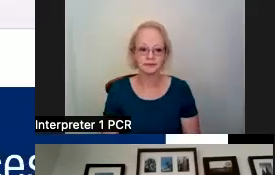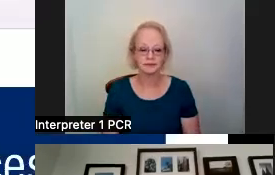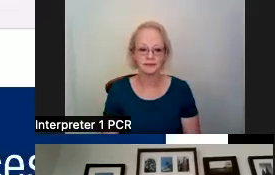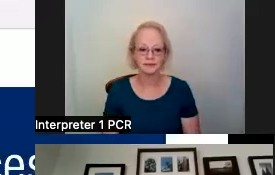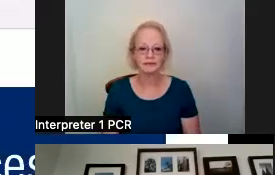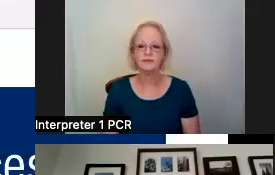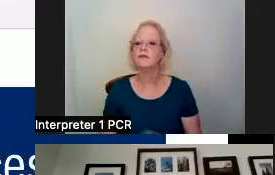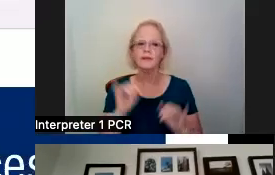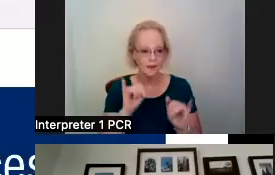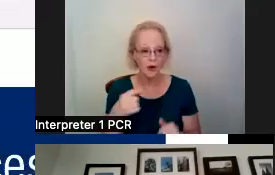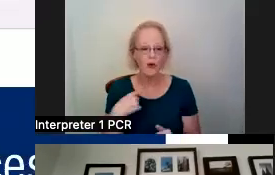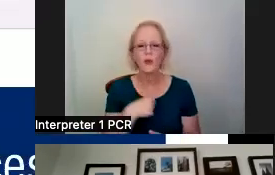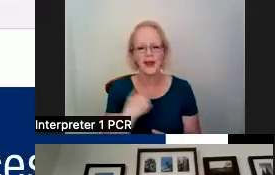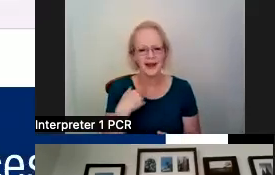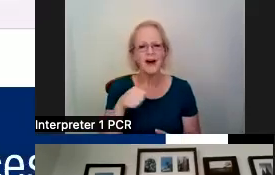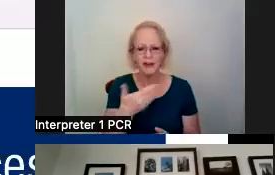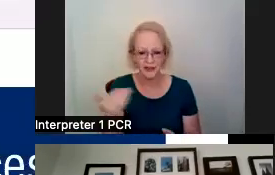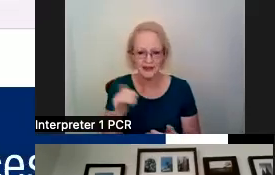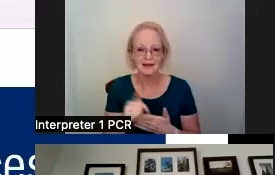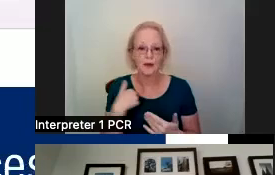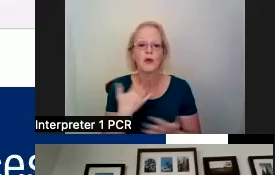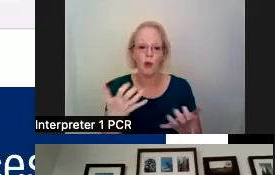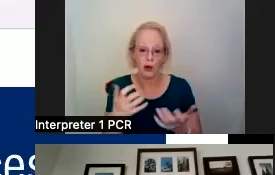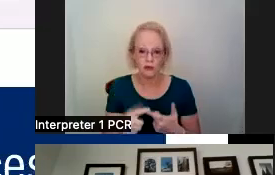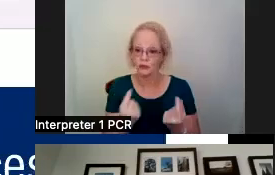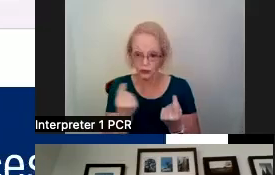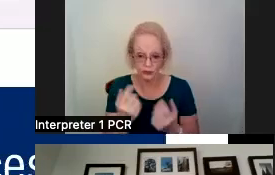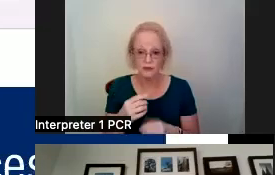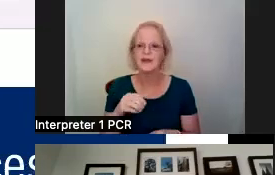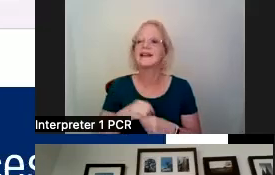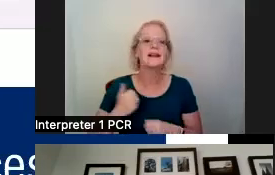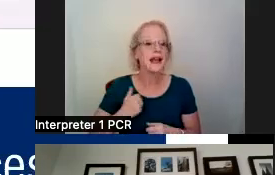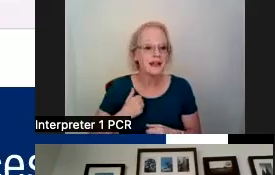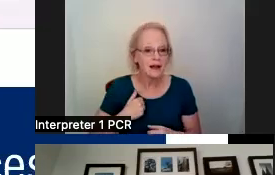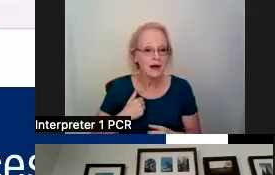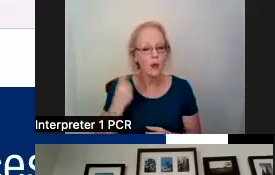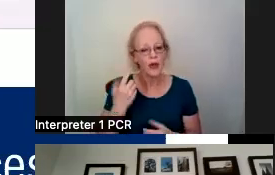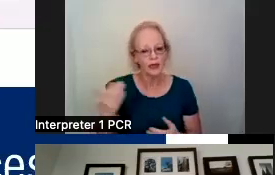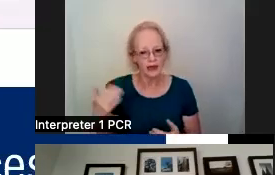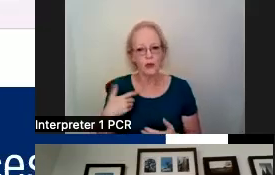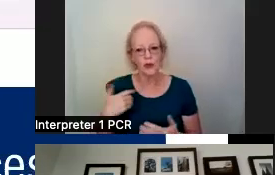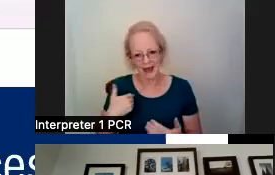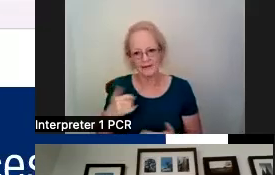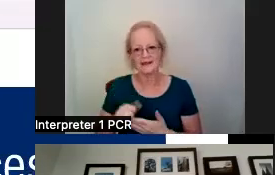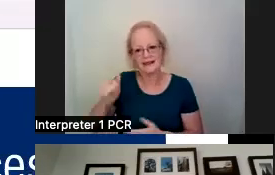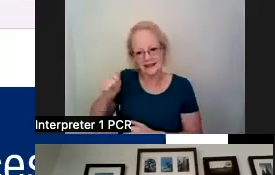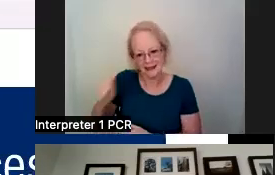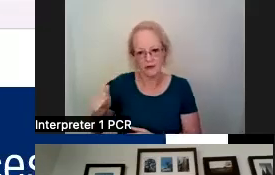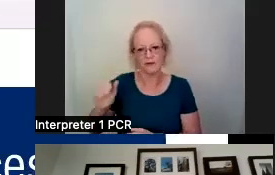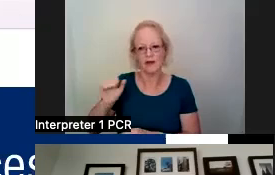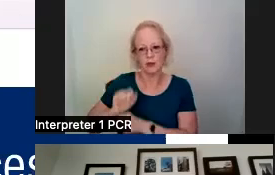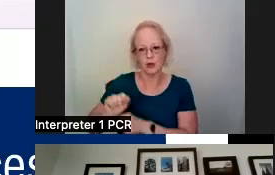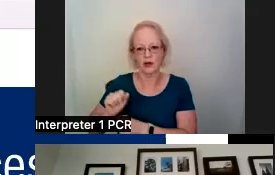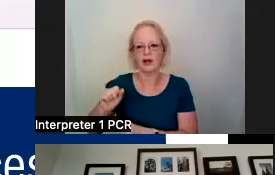We also have other things that we want to do. One of the biggest problems we have in Canada is we have self-employed and contract employees who